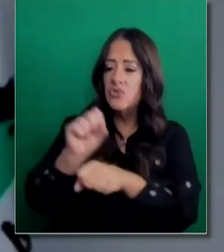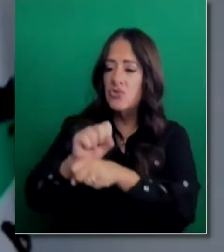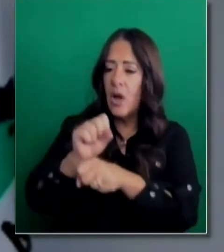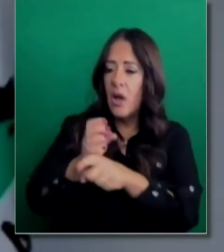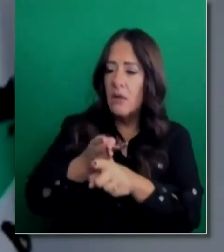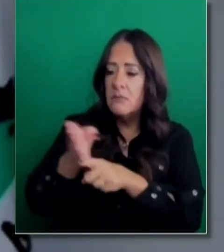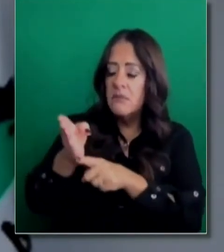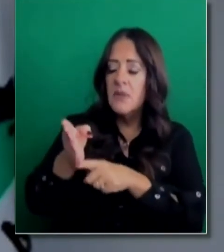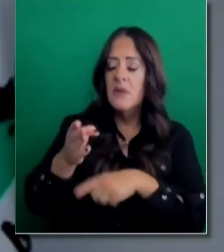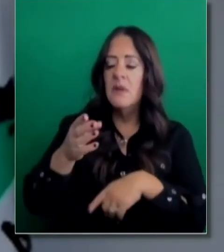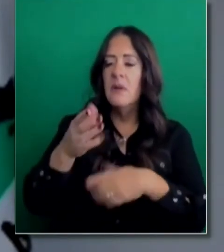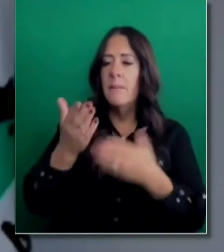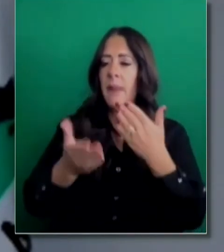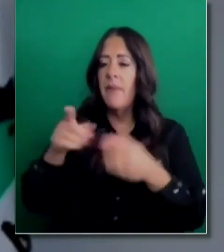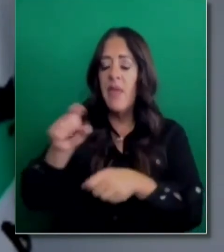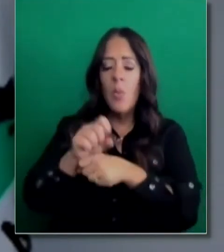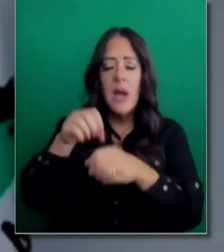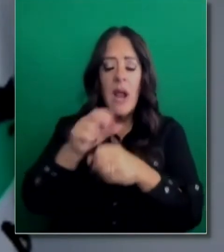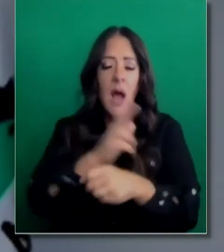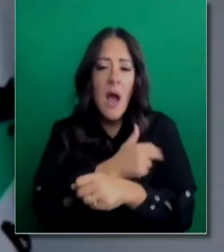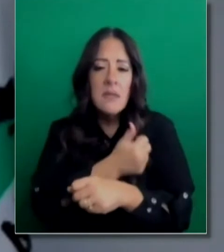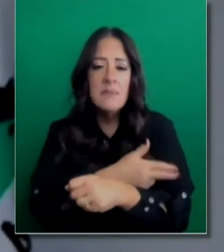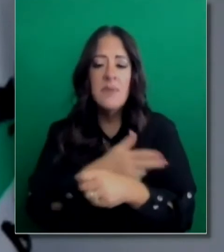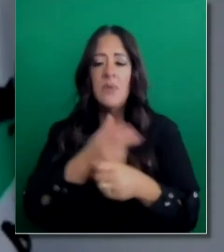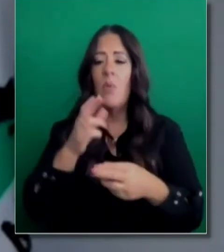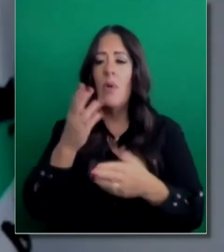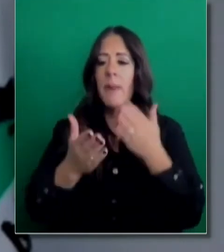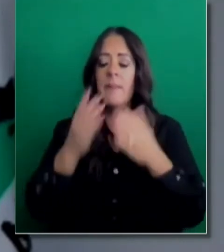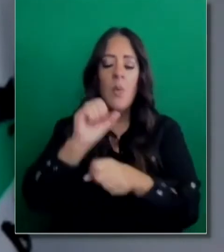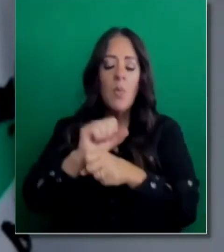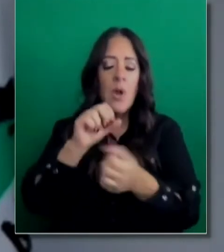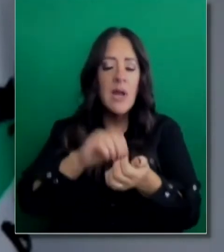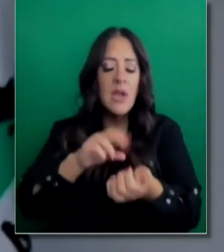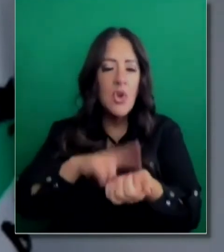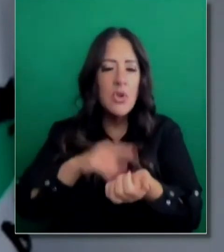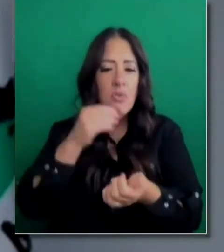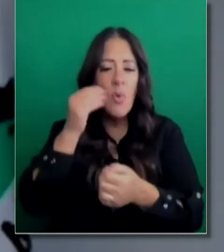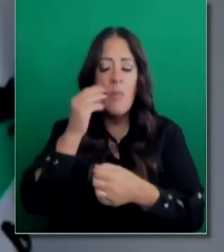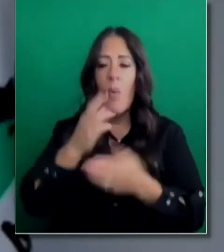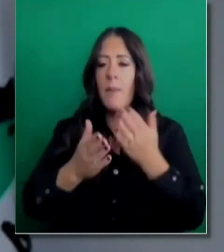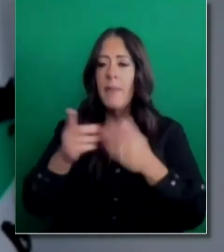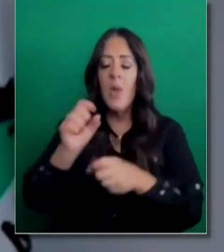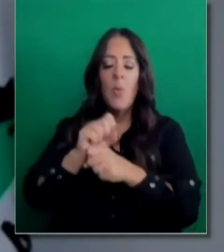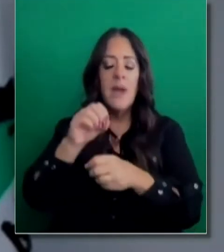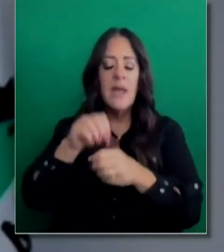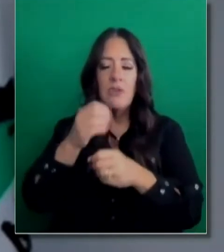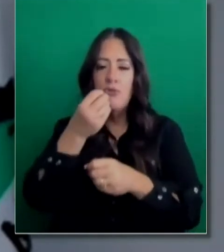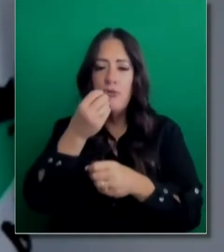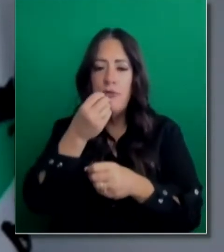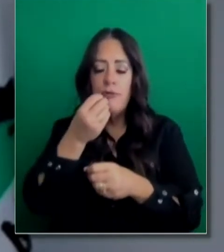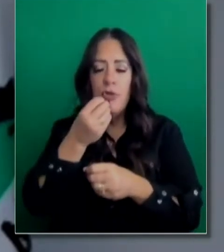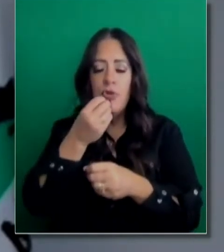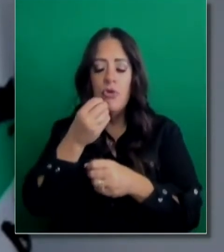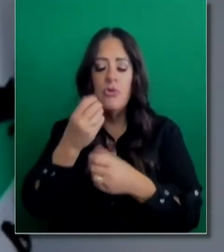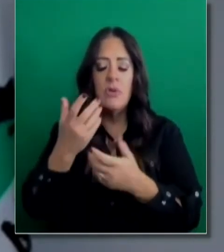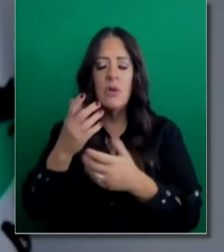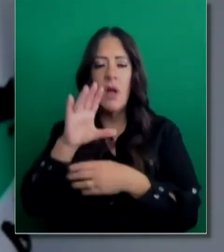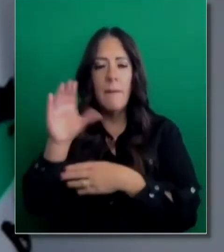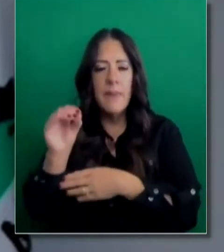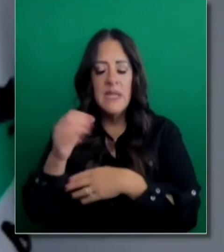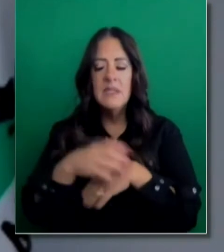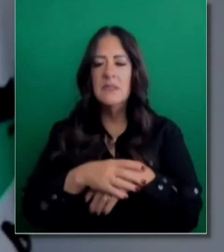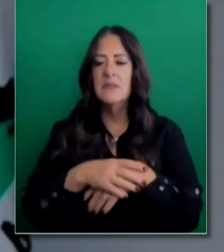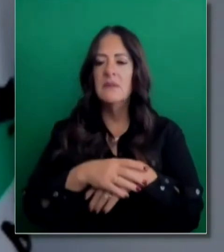it's in our hospital and healthcare facilities, whether it's in our food industry or other key places that keep California